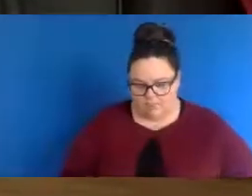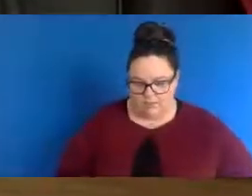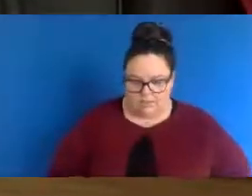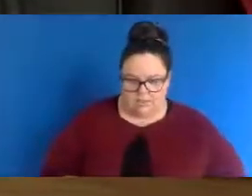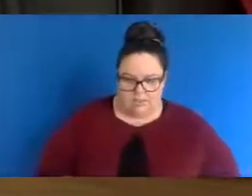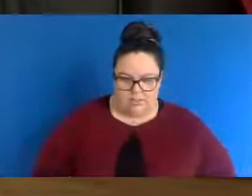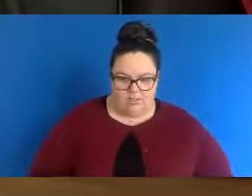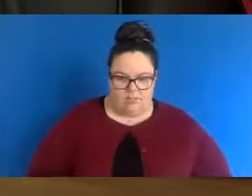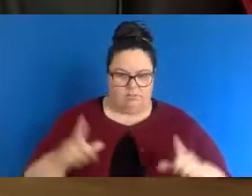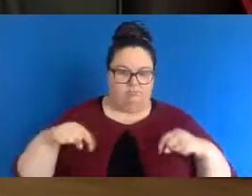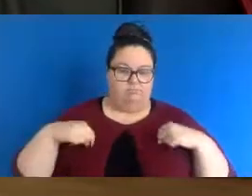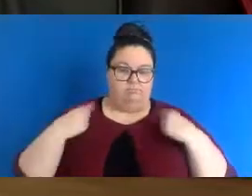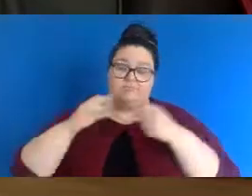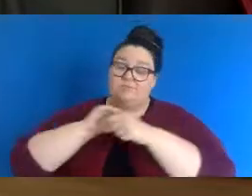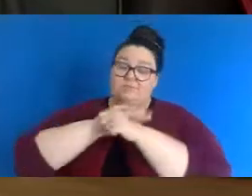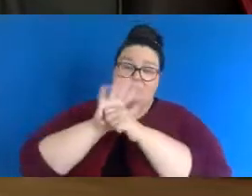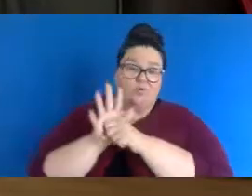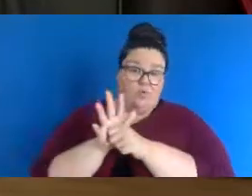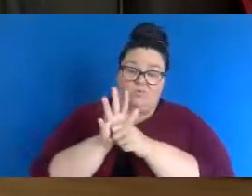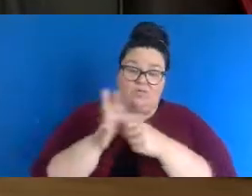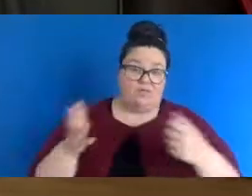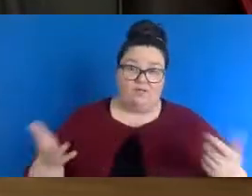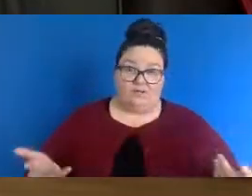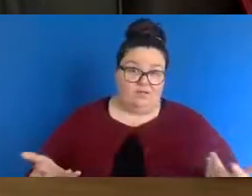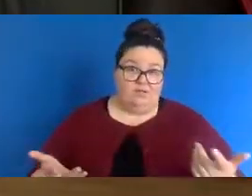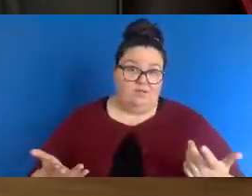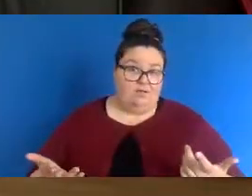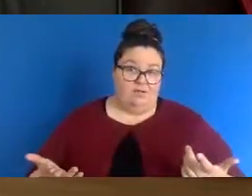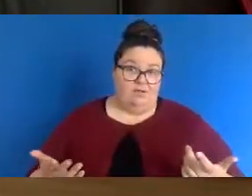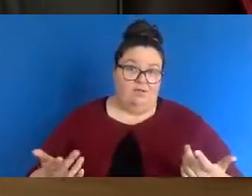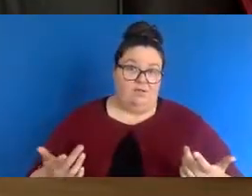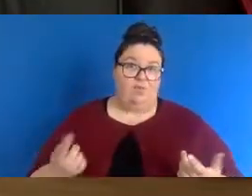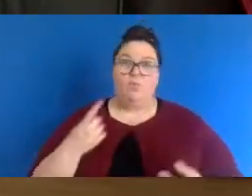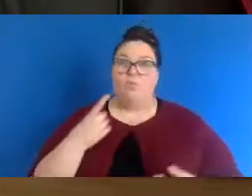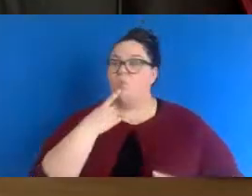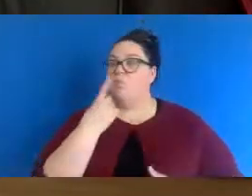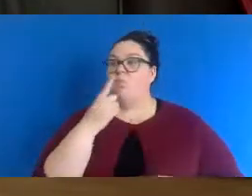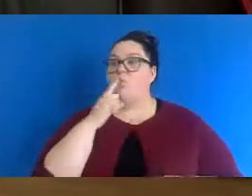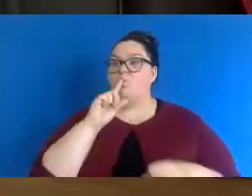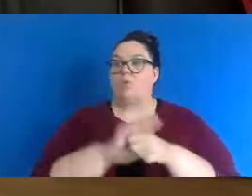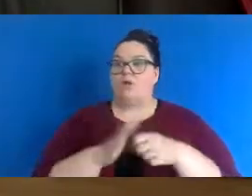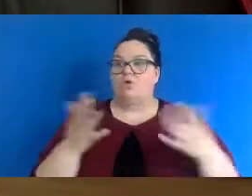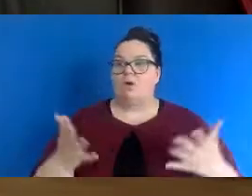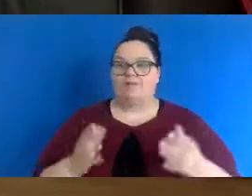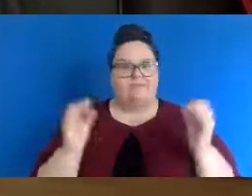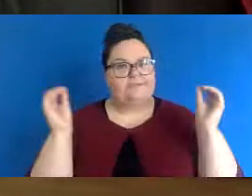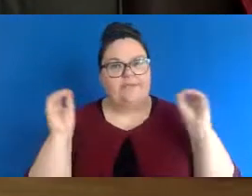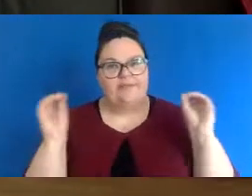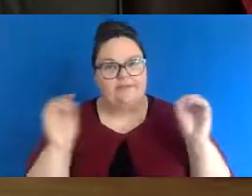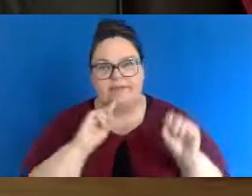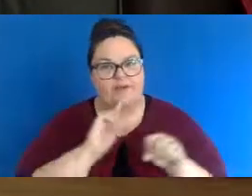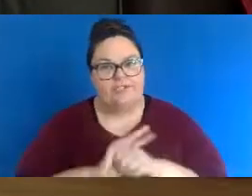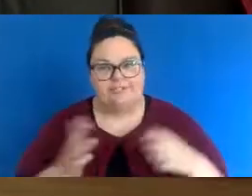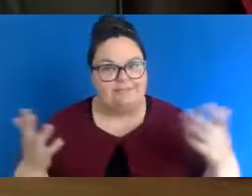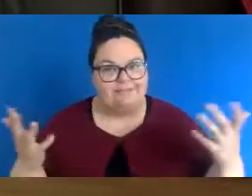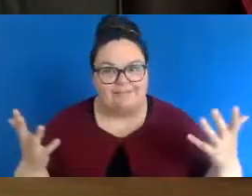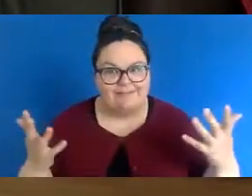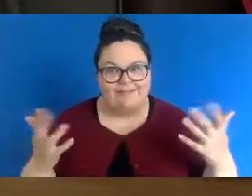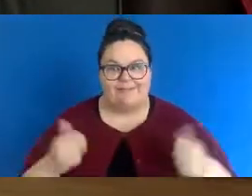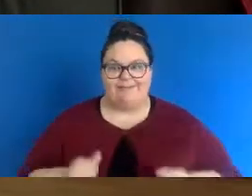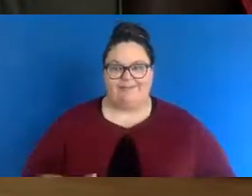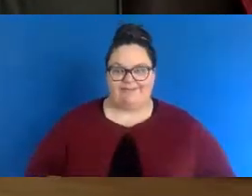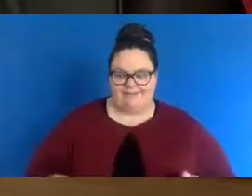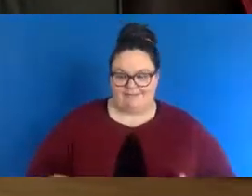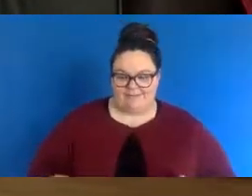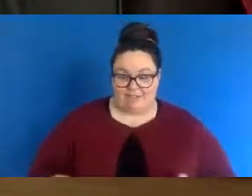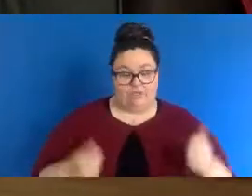this entire pandemic is the only thing that we can guarantee is that there are no guarantees. So at this moment in